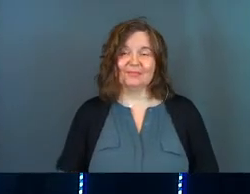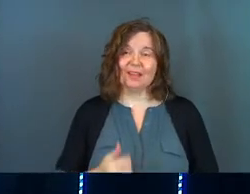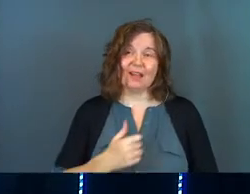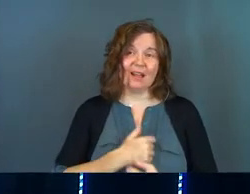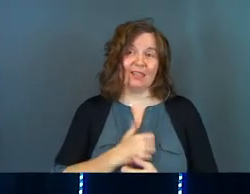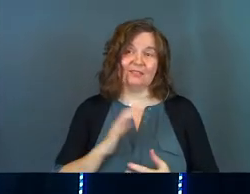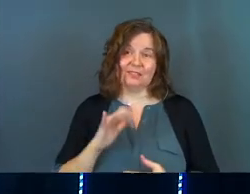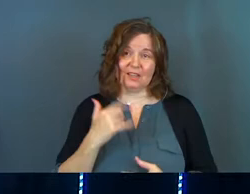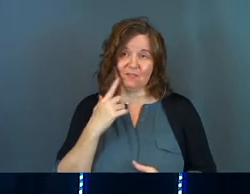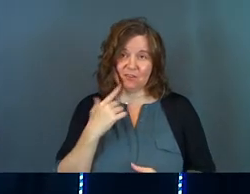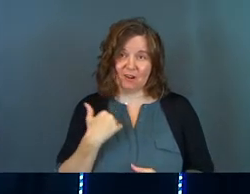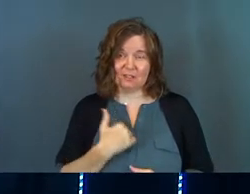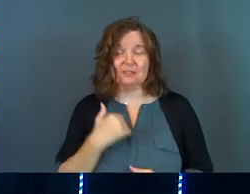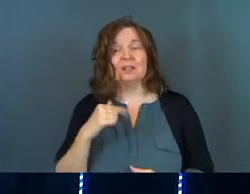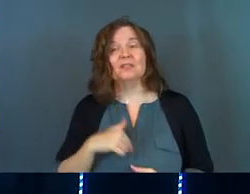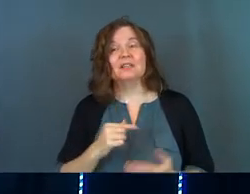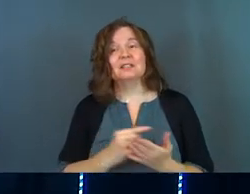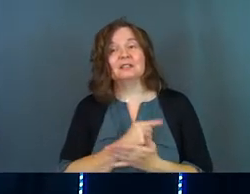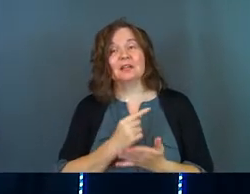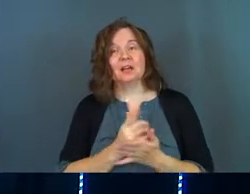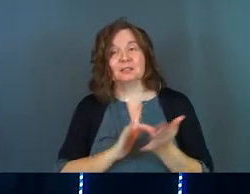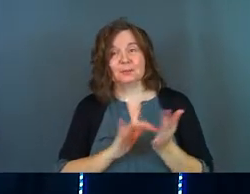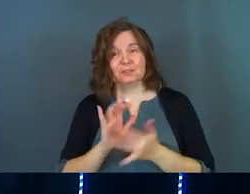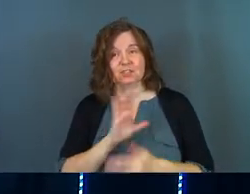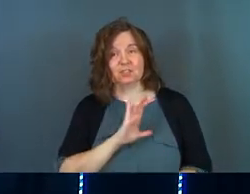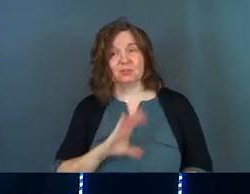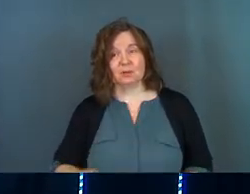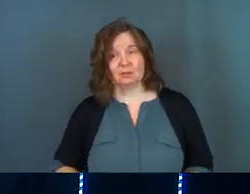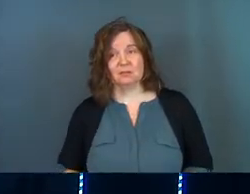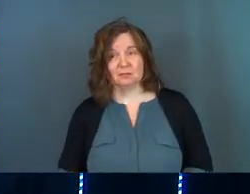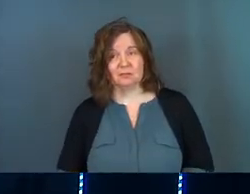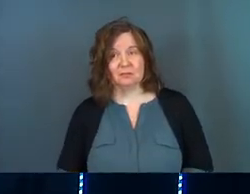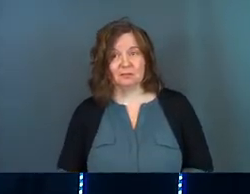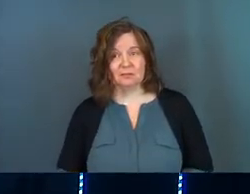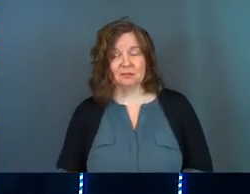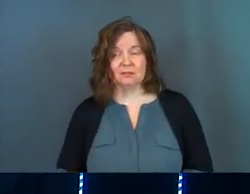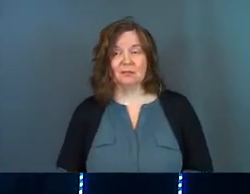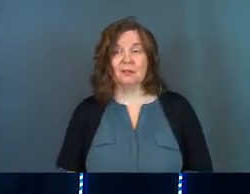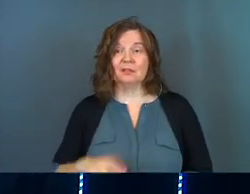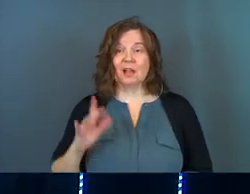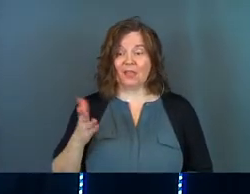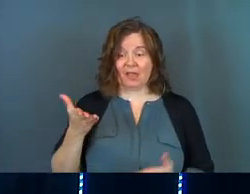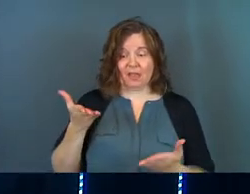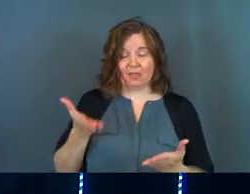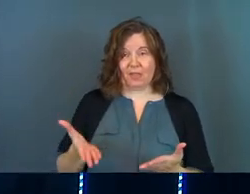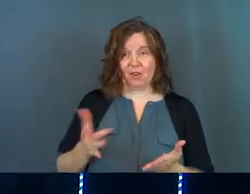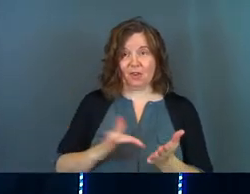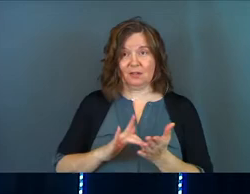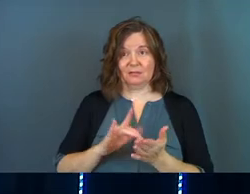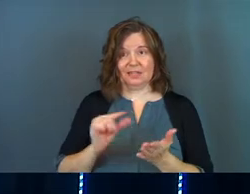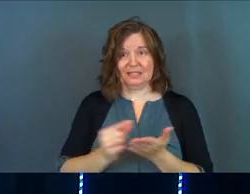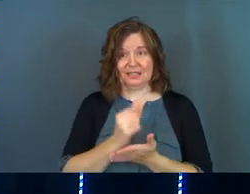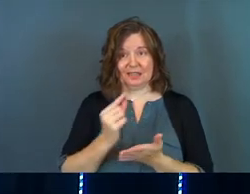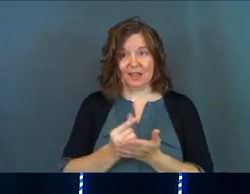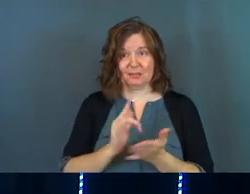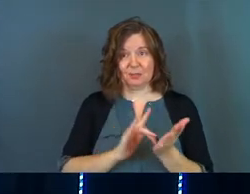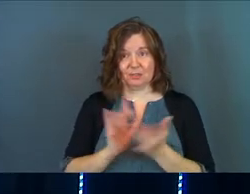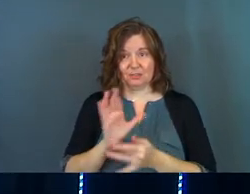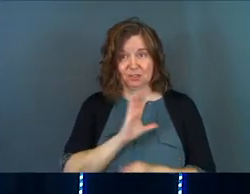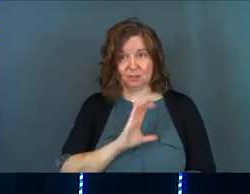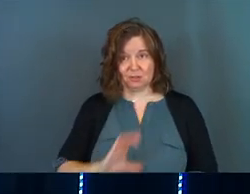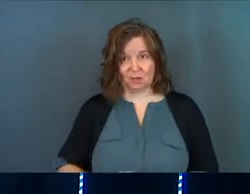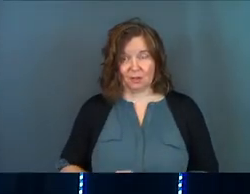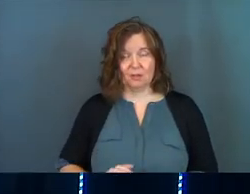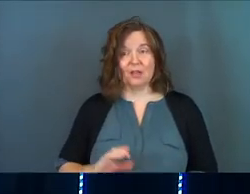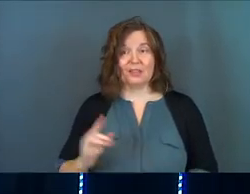I love that he does that for us. This is the gospel of Jesus Christ. That right there is the gospel of Jesus Christ.